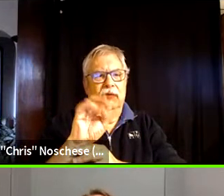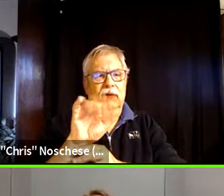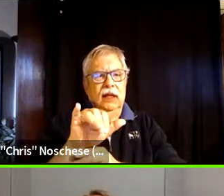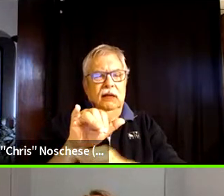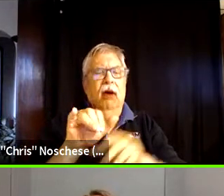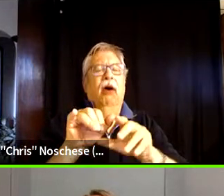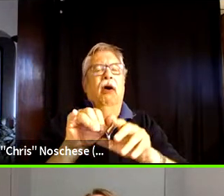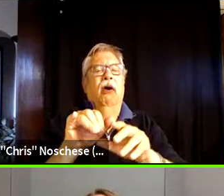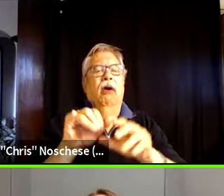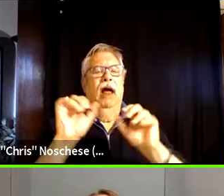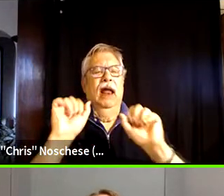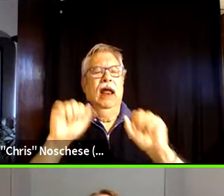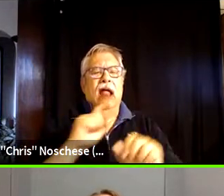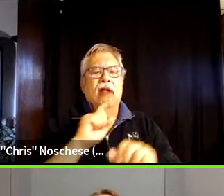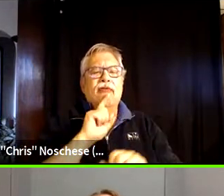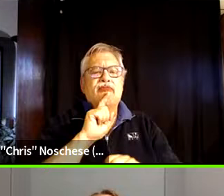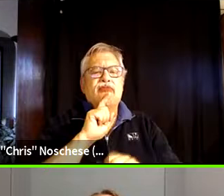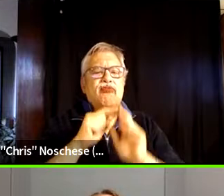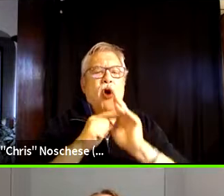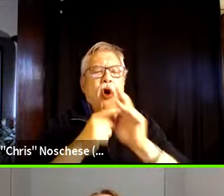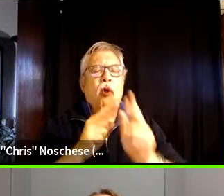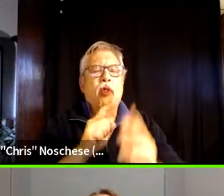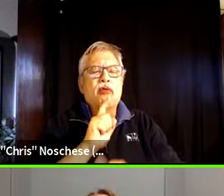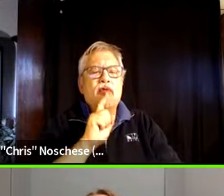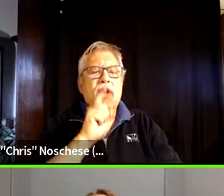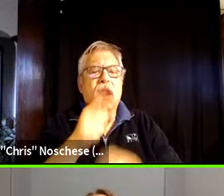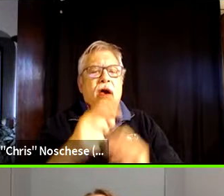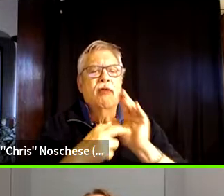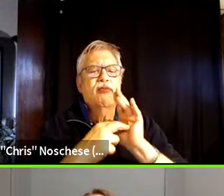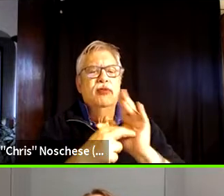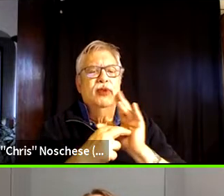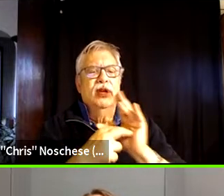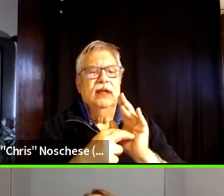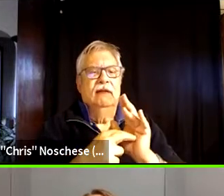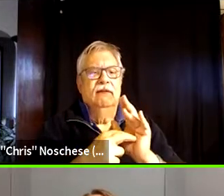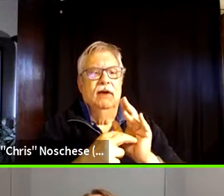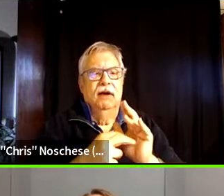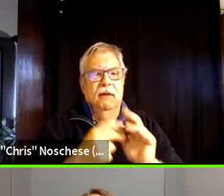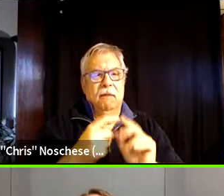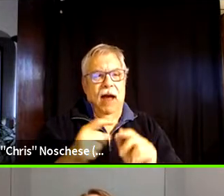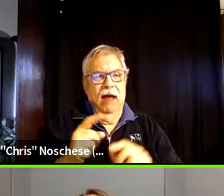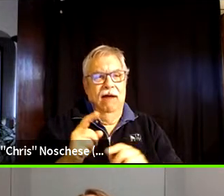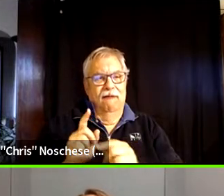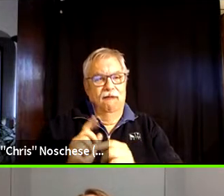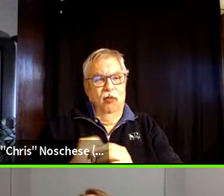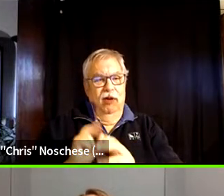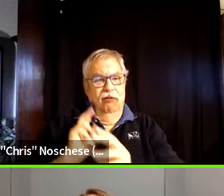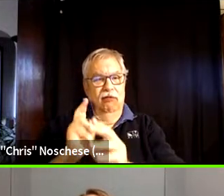We, as a task force, are focused on Allegheny County, and